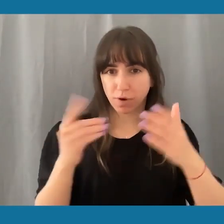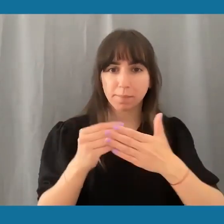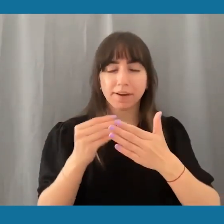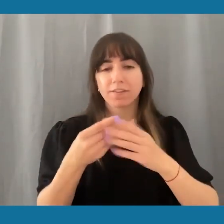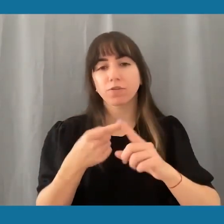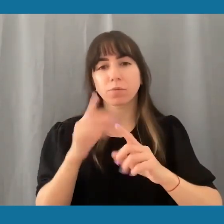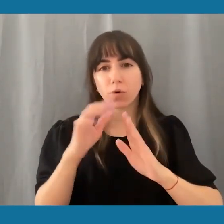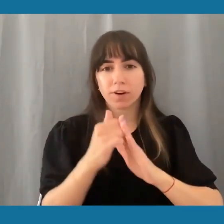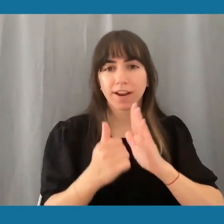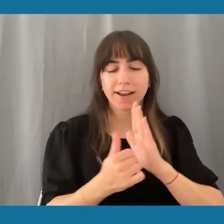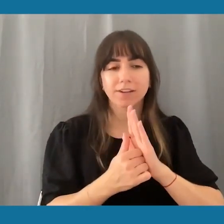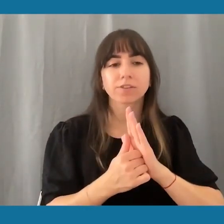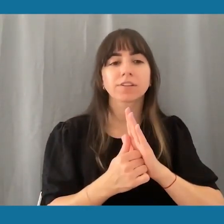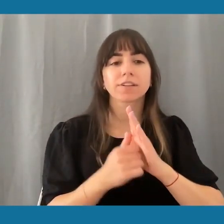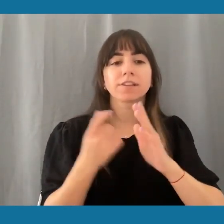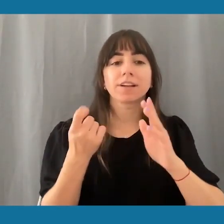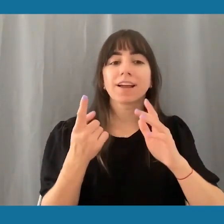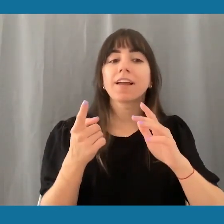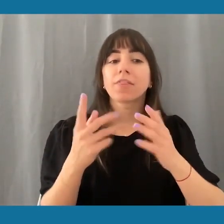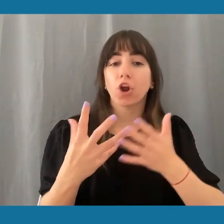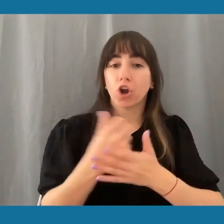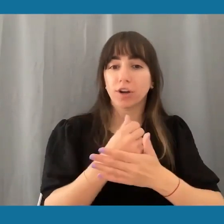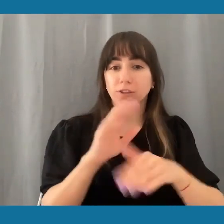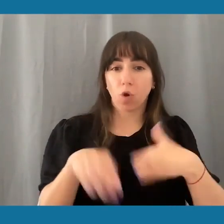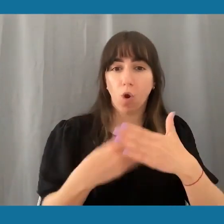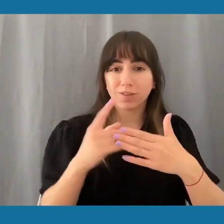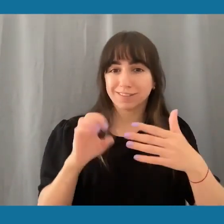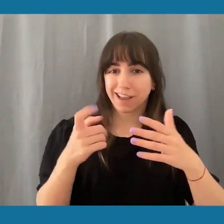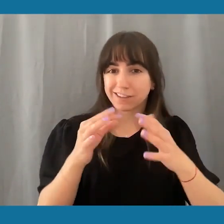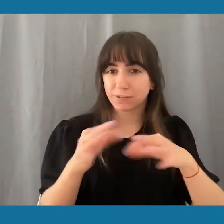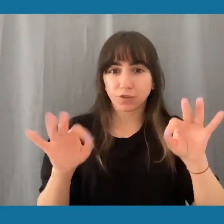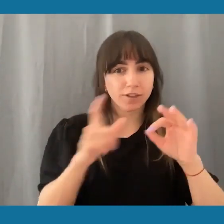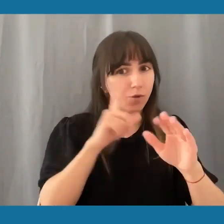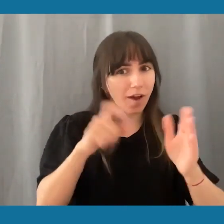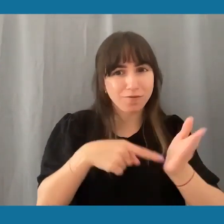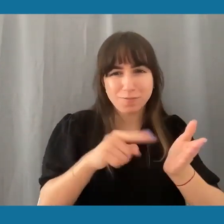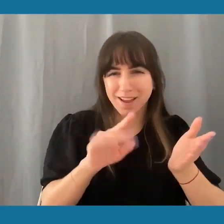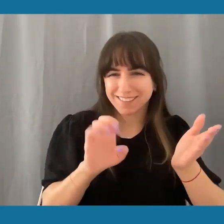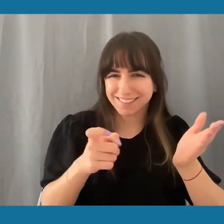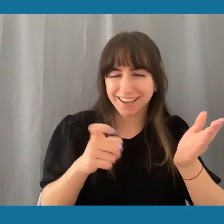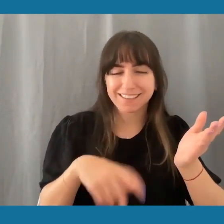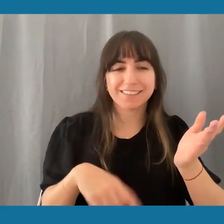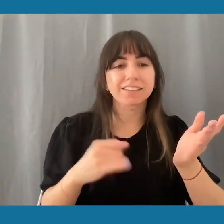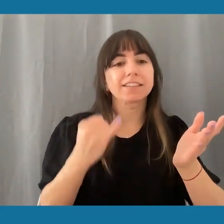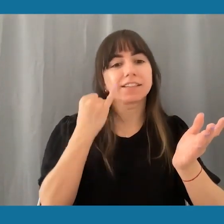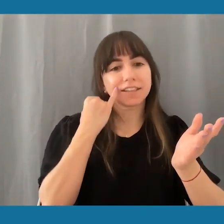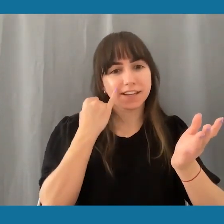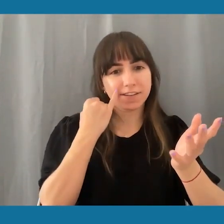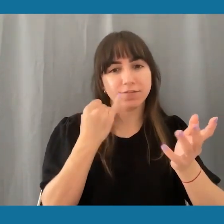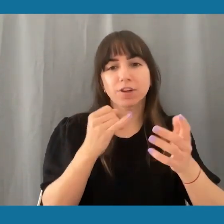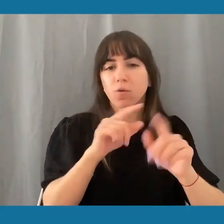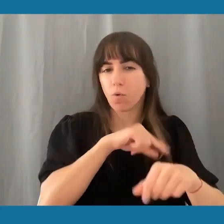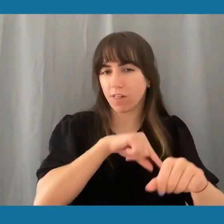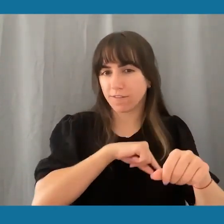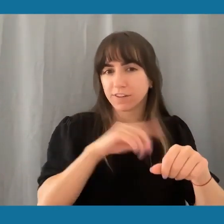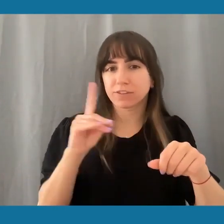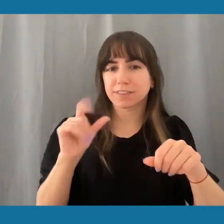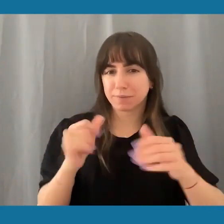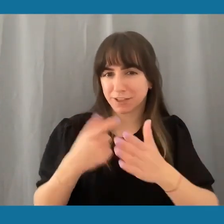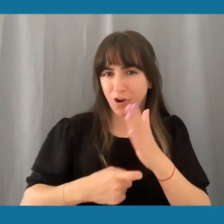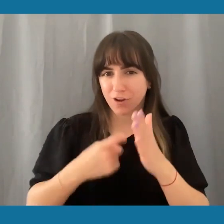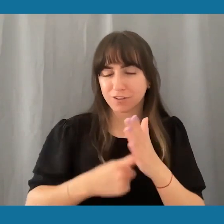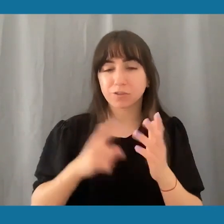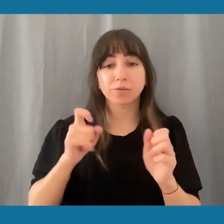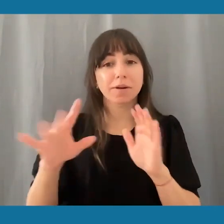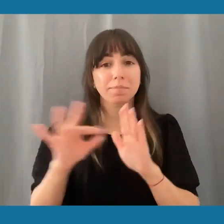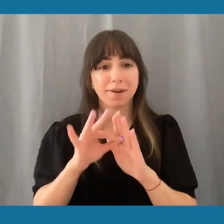them for qualified disability expenses. You get to pick and choose where money comes out. And as always, keep documentation. We won't ask for